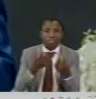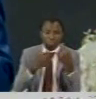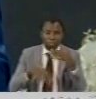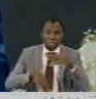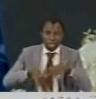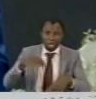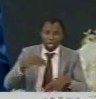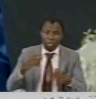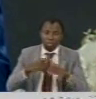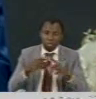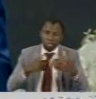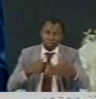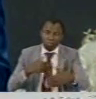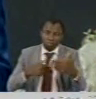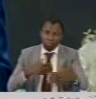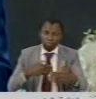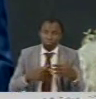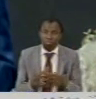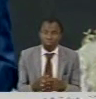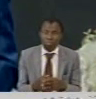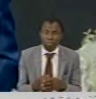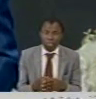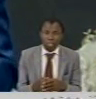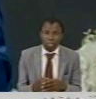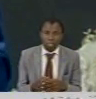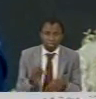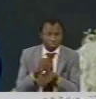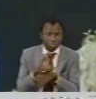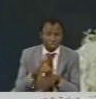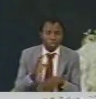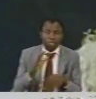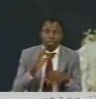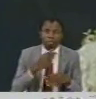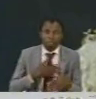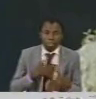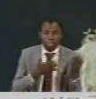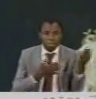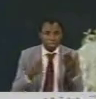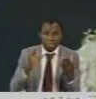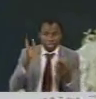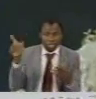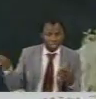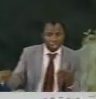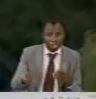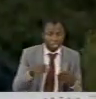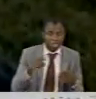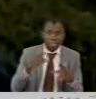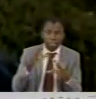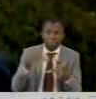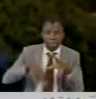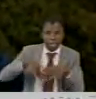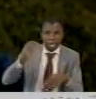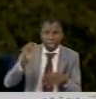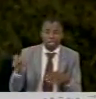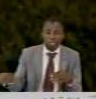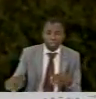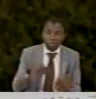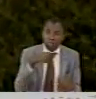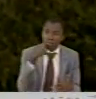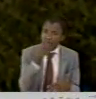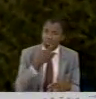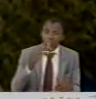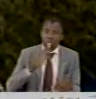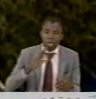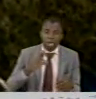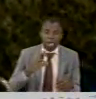out. Counselors, bring them out. Those who have received, those who are lame, that can now